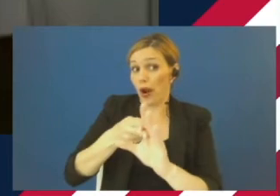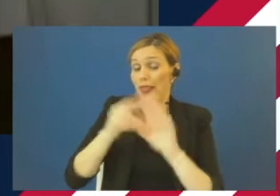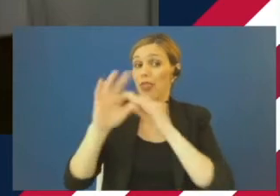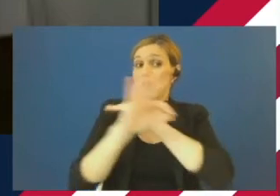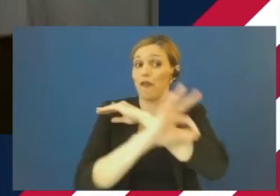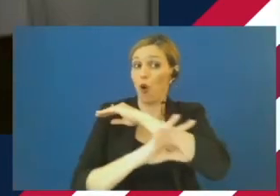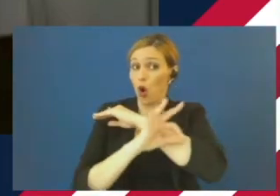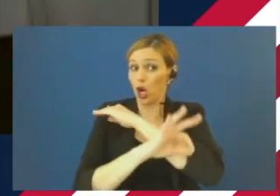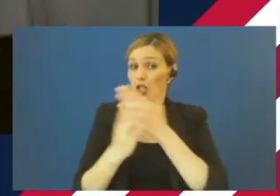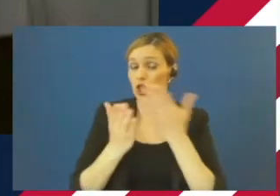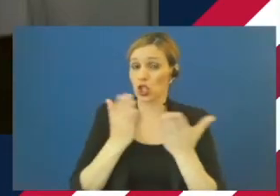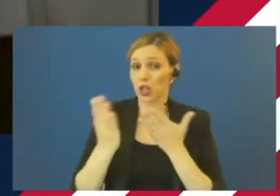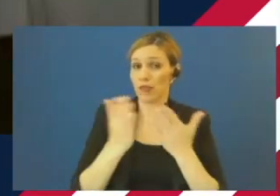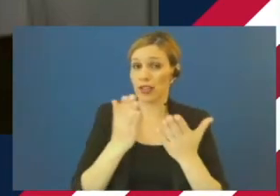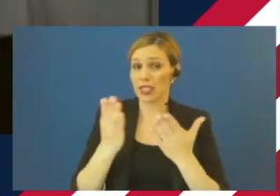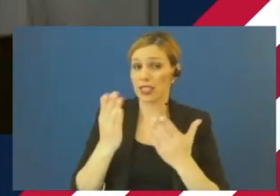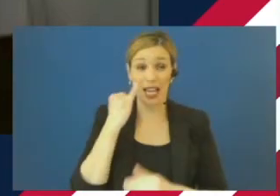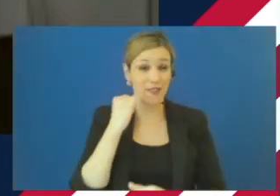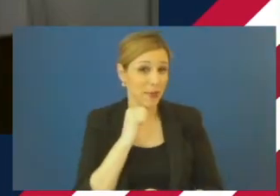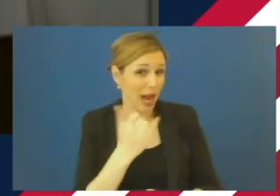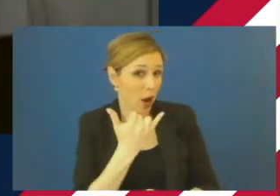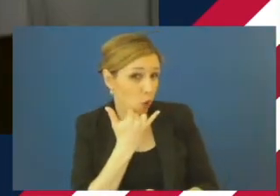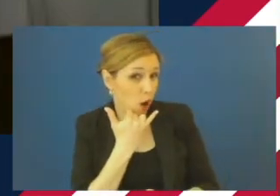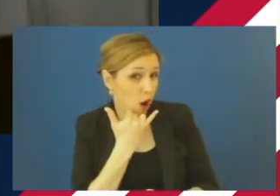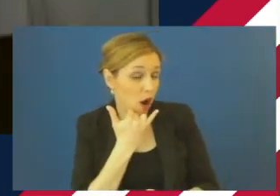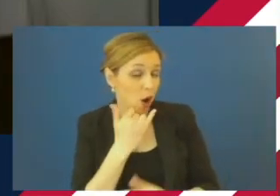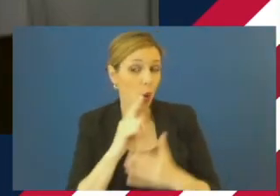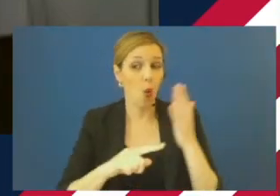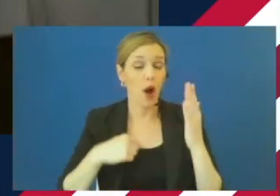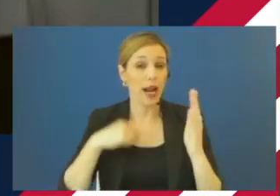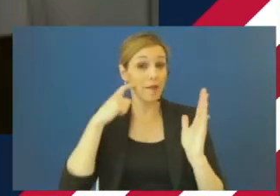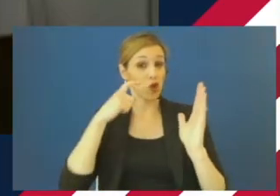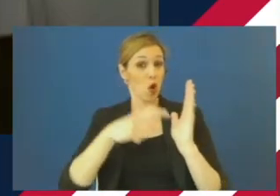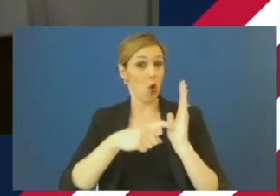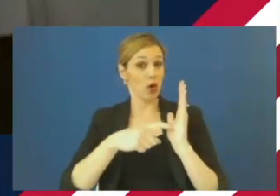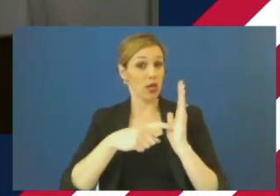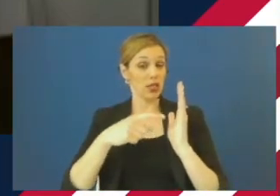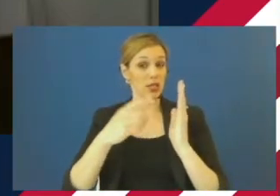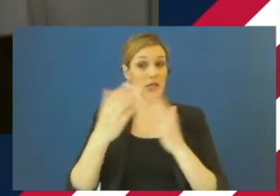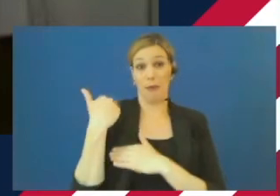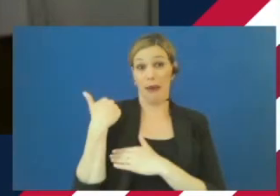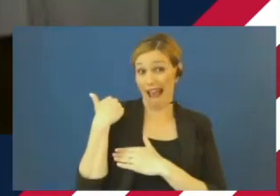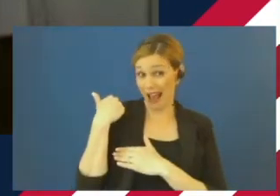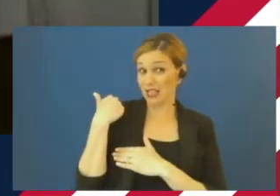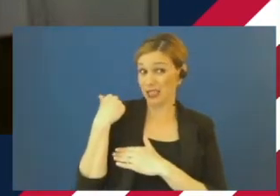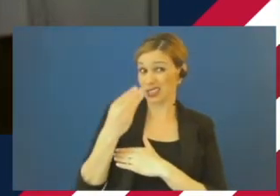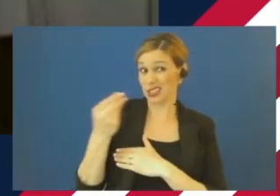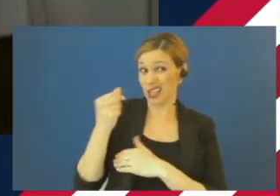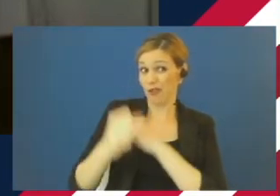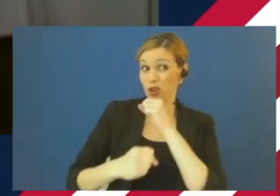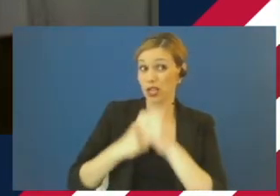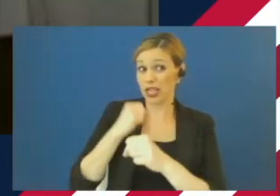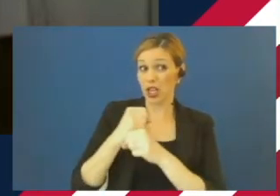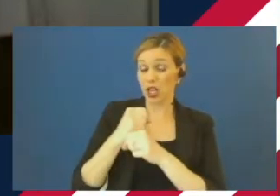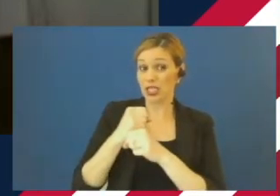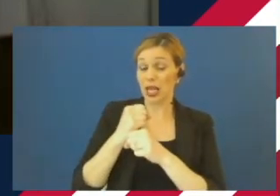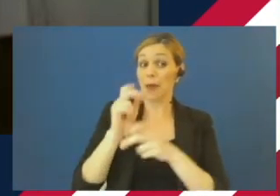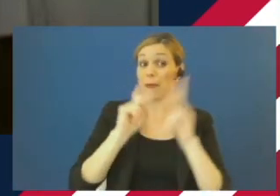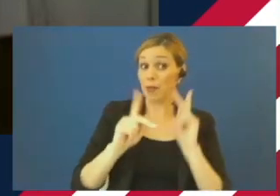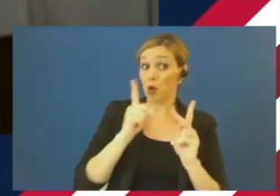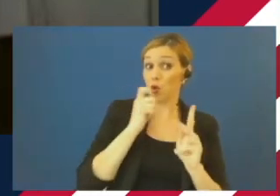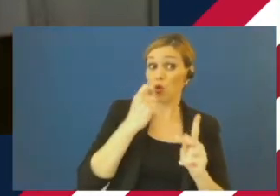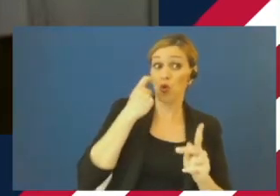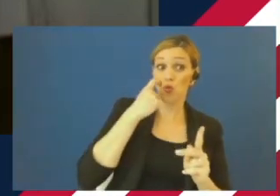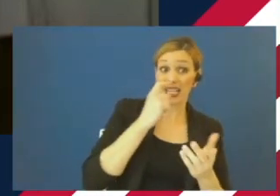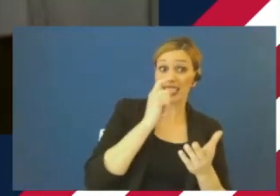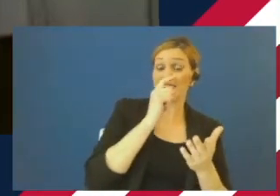what we've seen over the last couple of years is actually a decline in young people coming out of college interested in following in